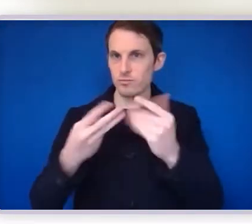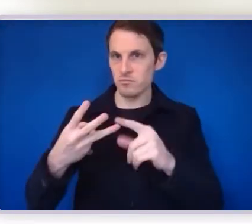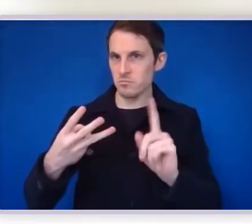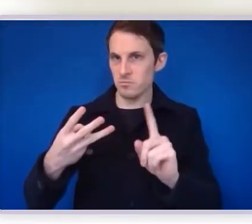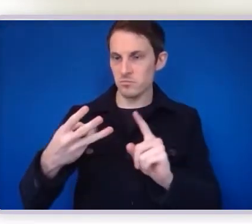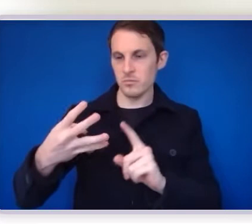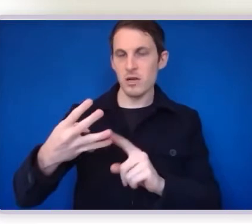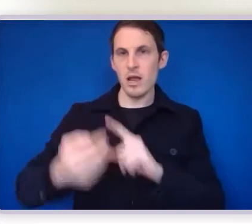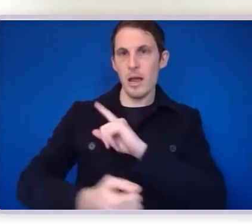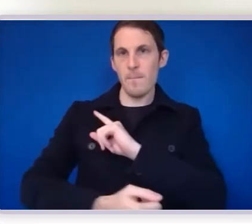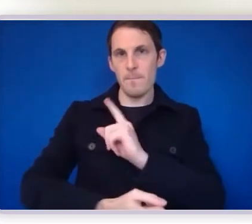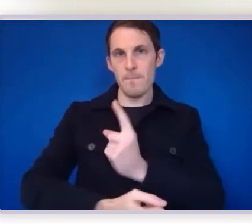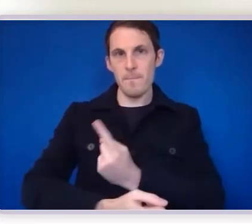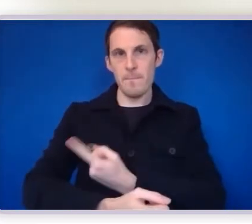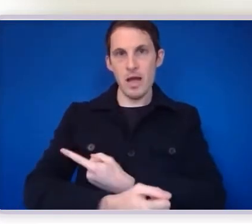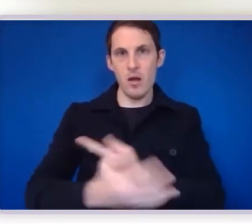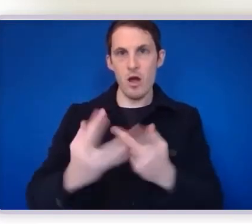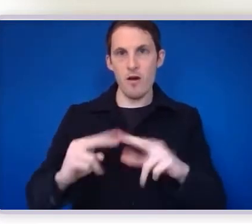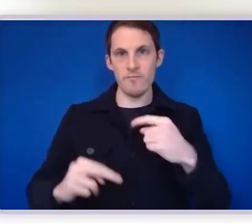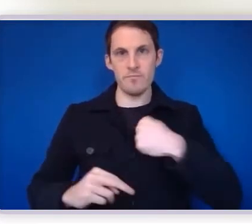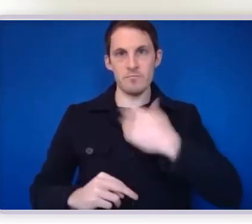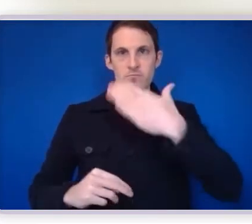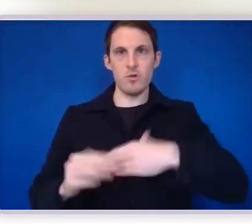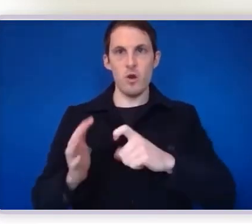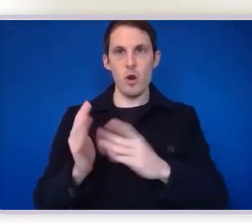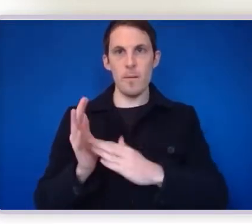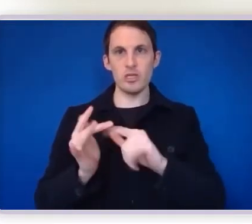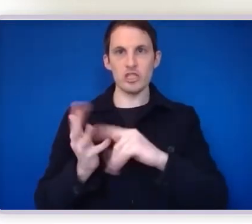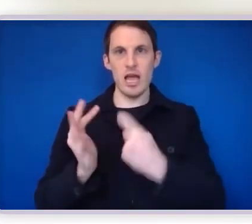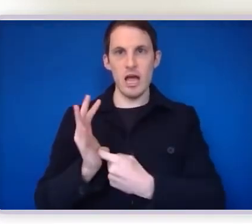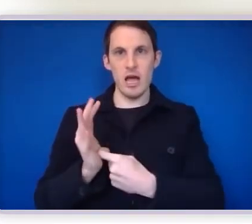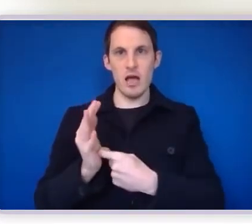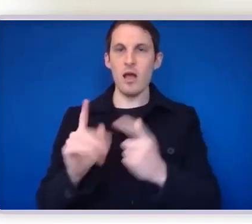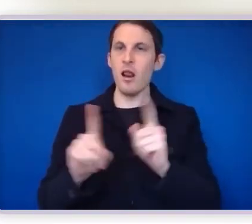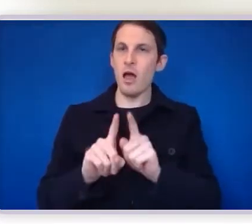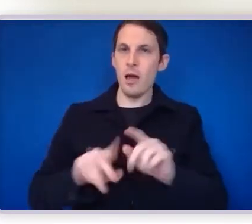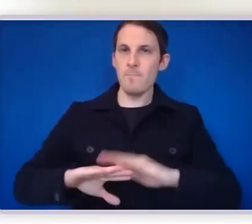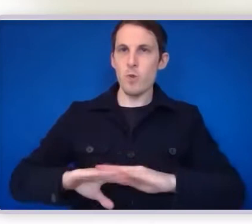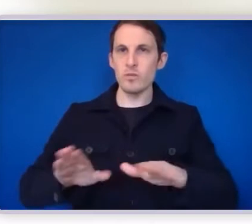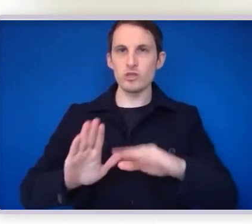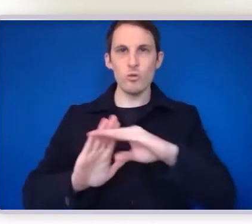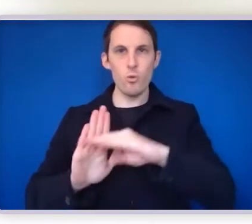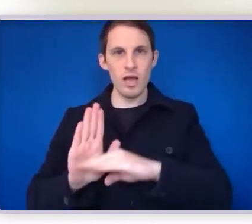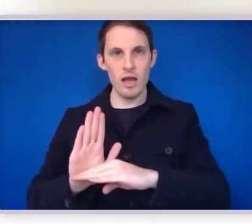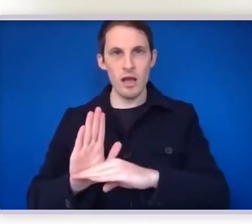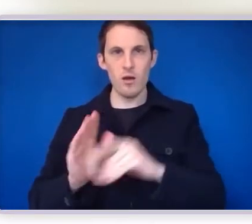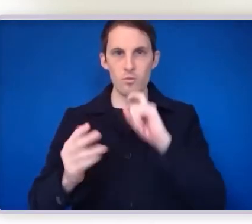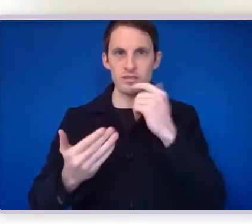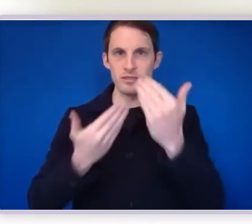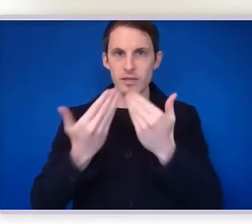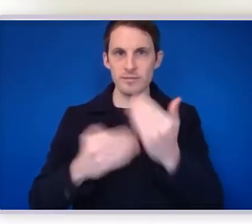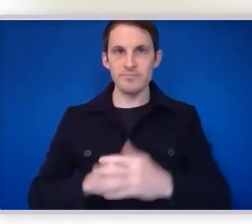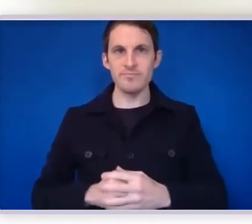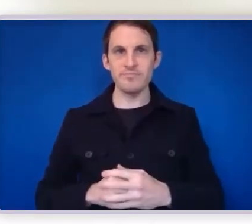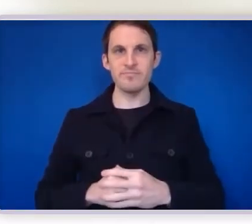of me as commissioner, things like prohibition orders, and also the what